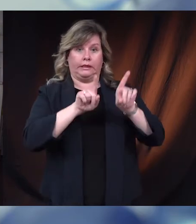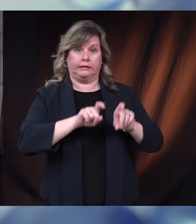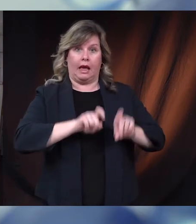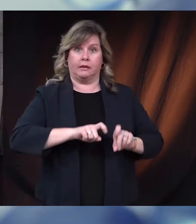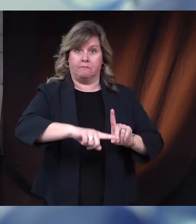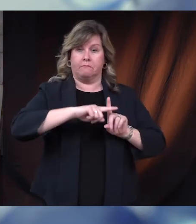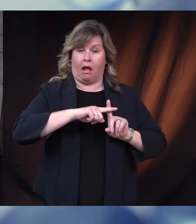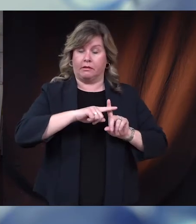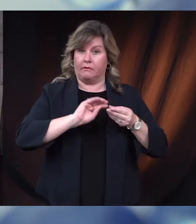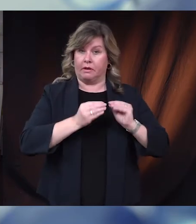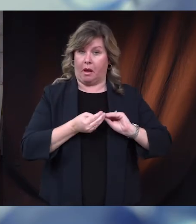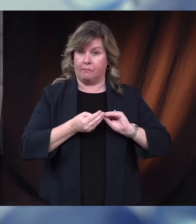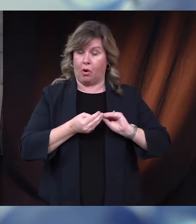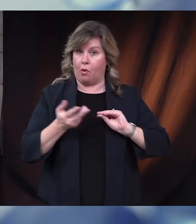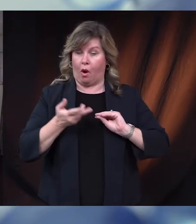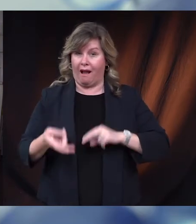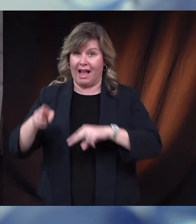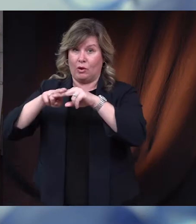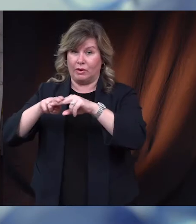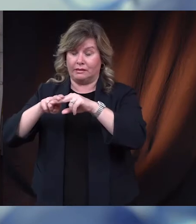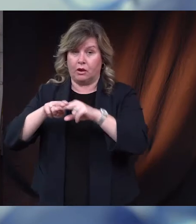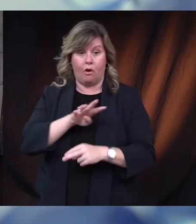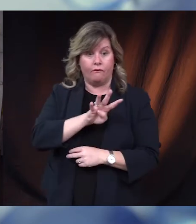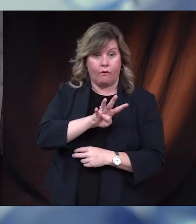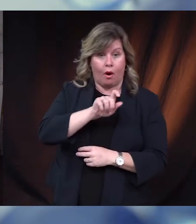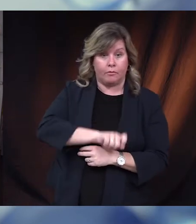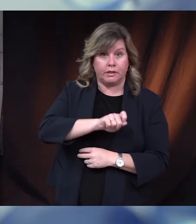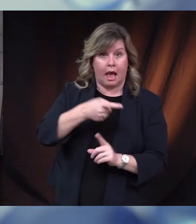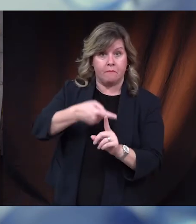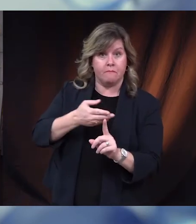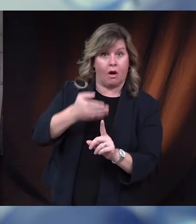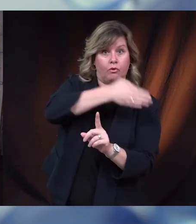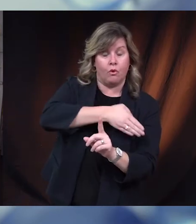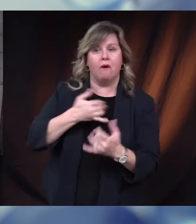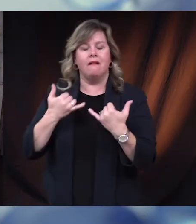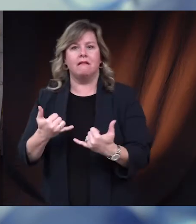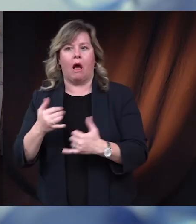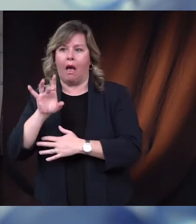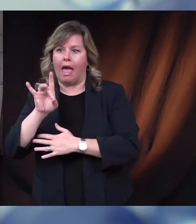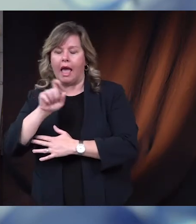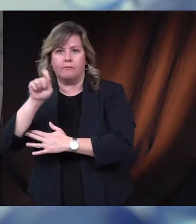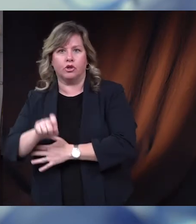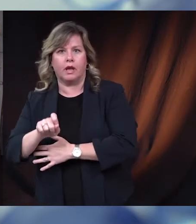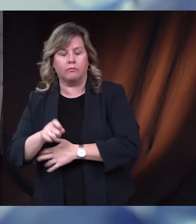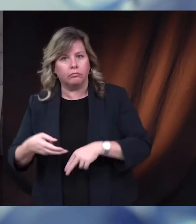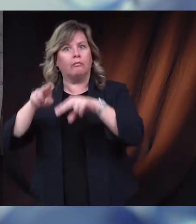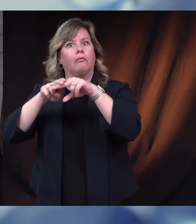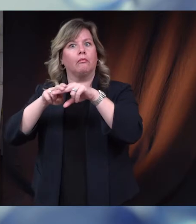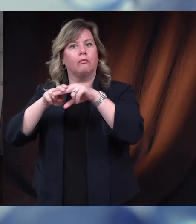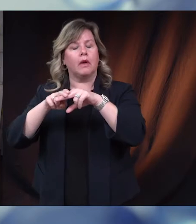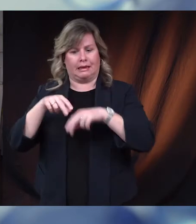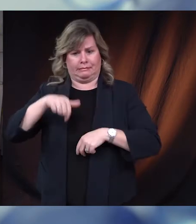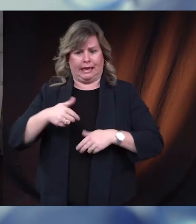as well. A month ago, we were near 4% positivity rate. Now we're at 8% here in Kent County, and many other counties in Michigan are